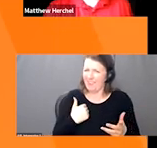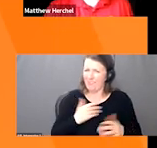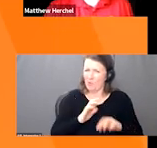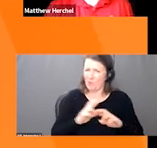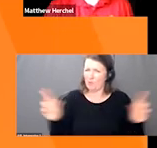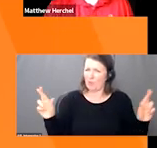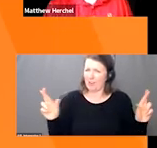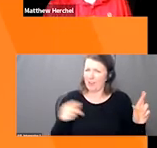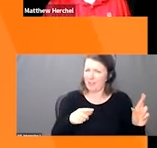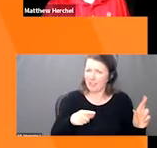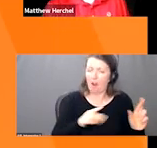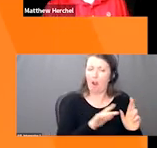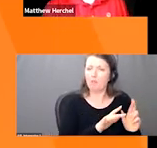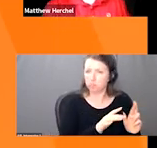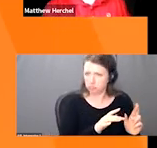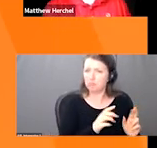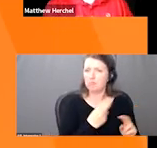pay for it,